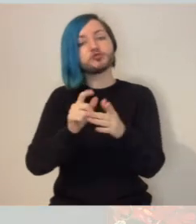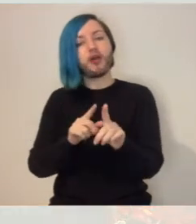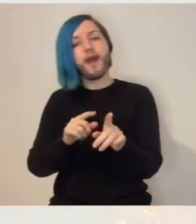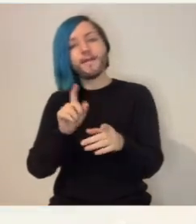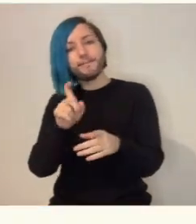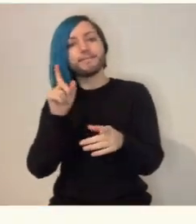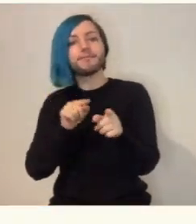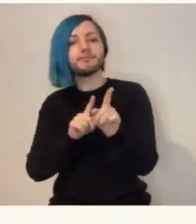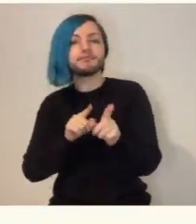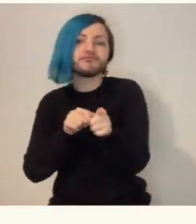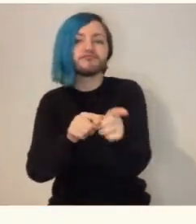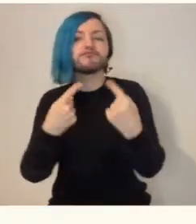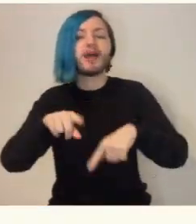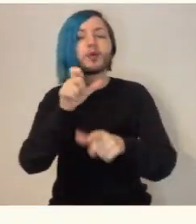workshop today.